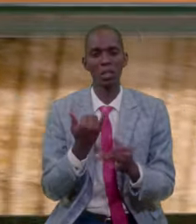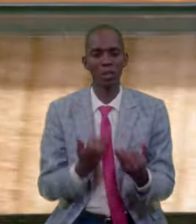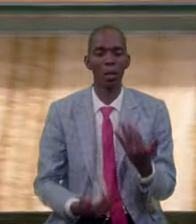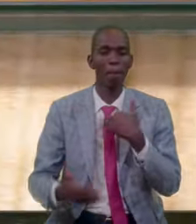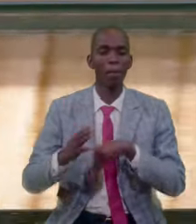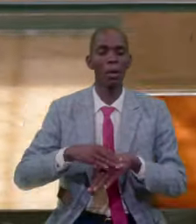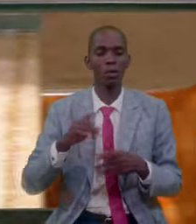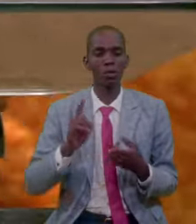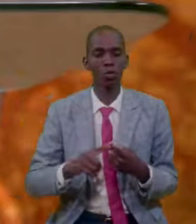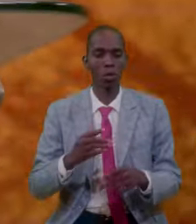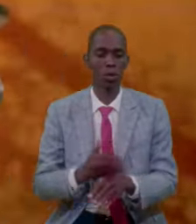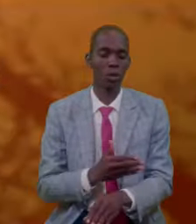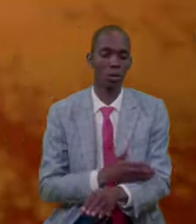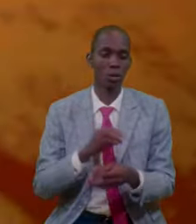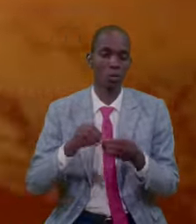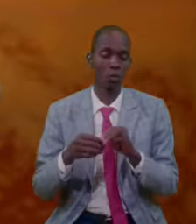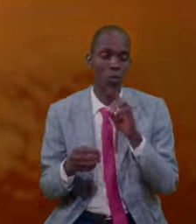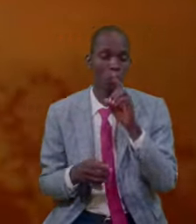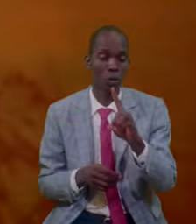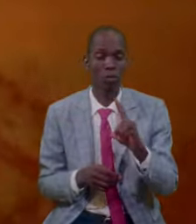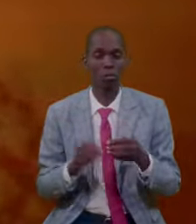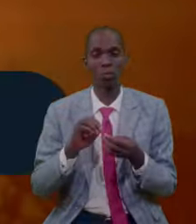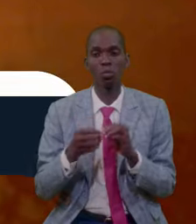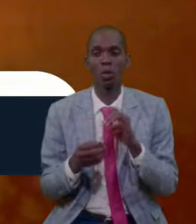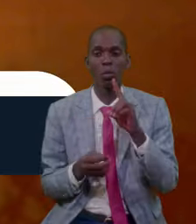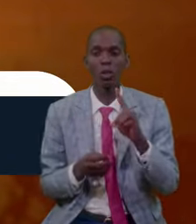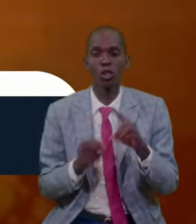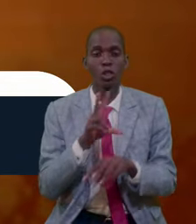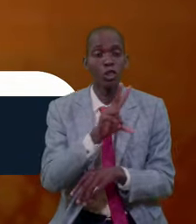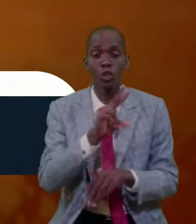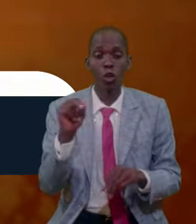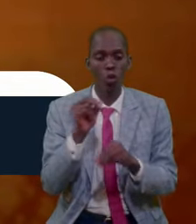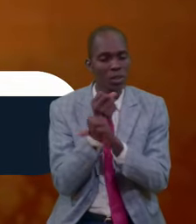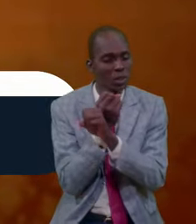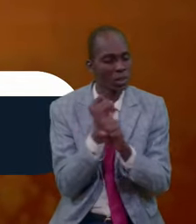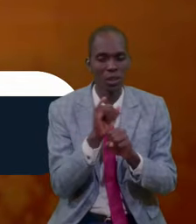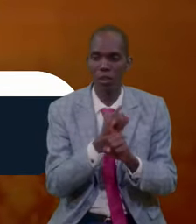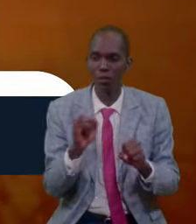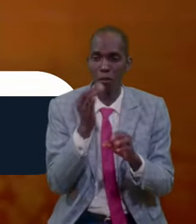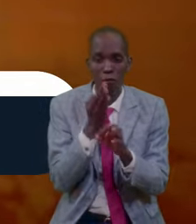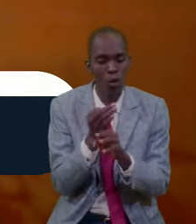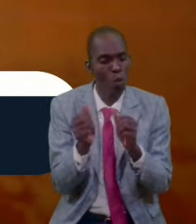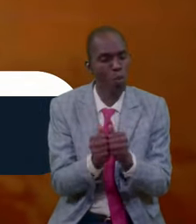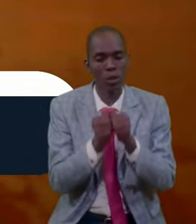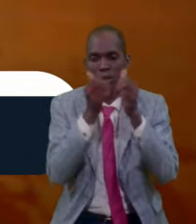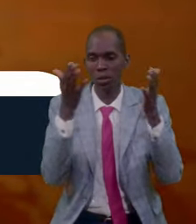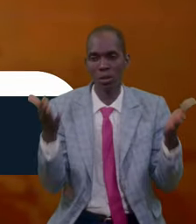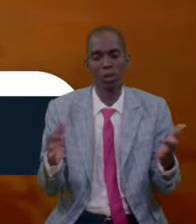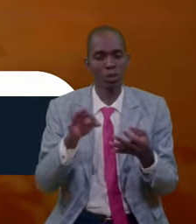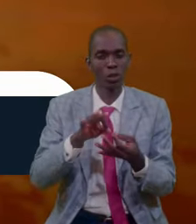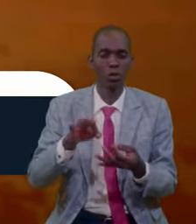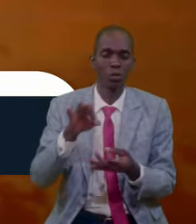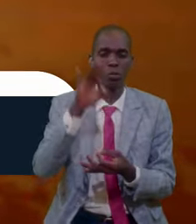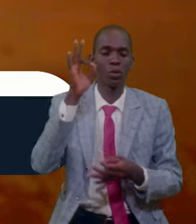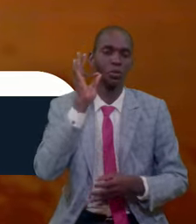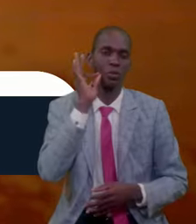looking at number one. Number one, we're looking at no saving faith without spiritual